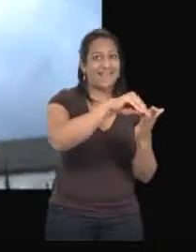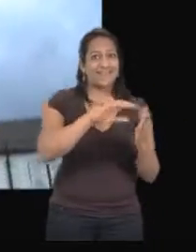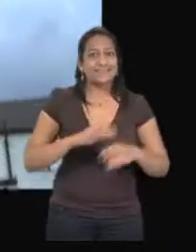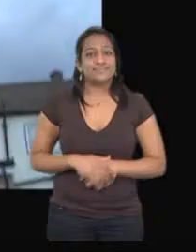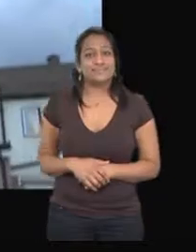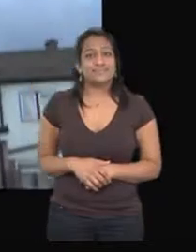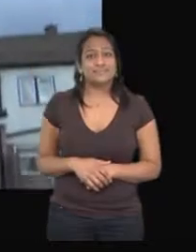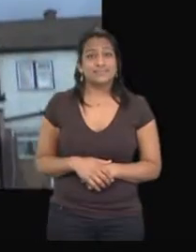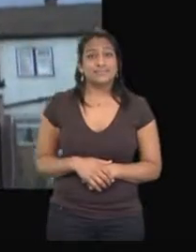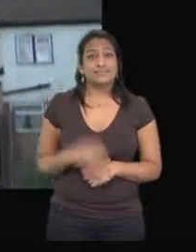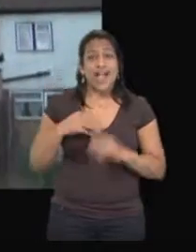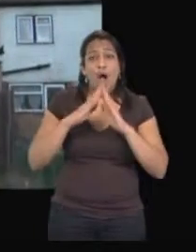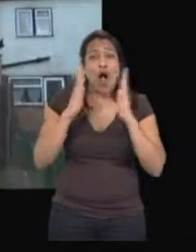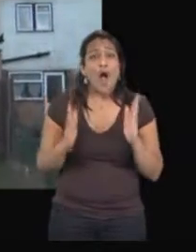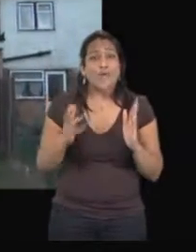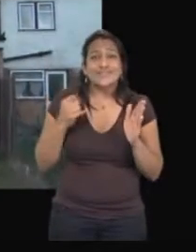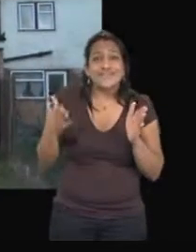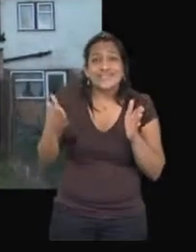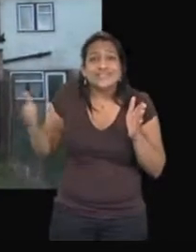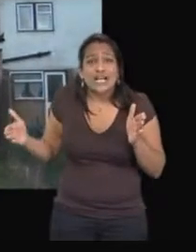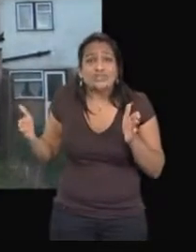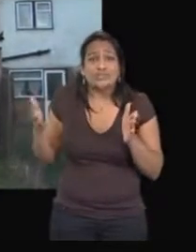had this extension built on